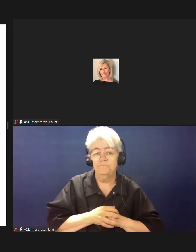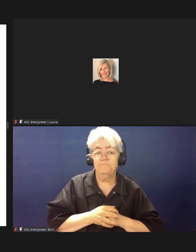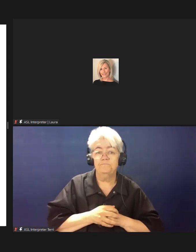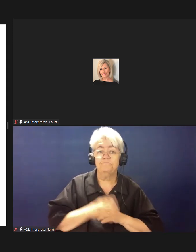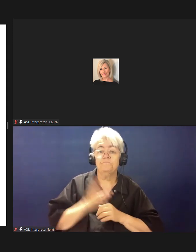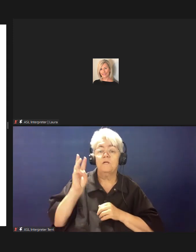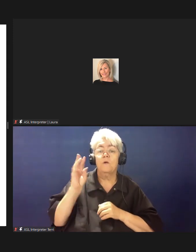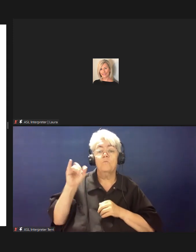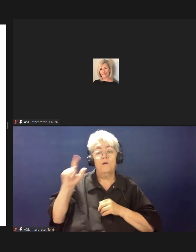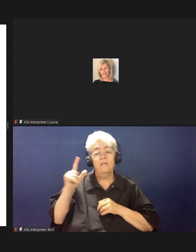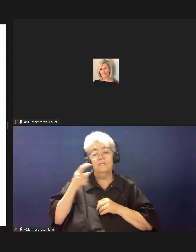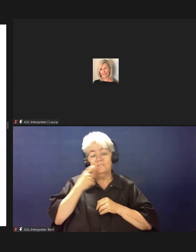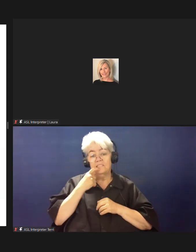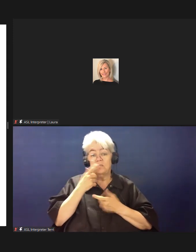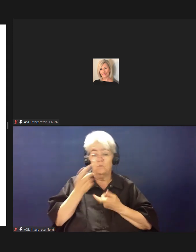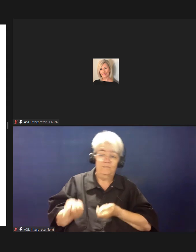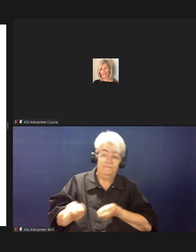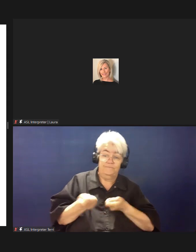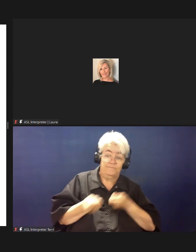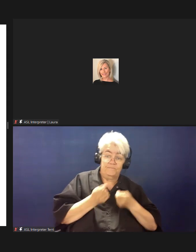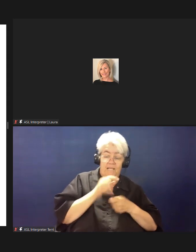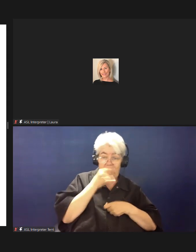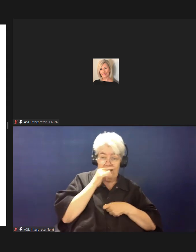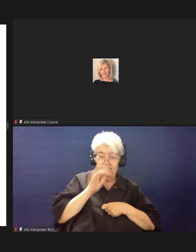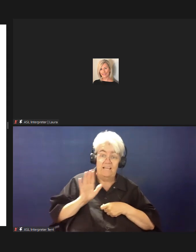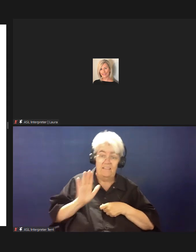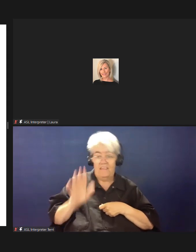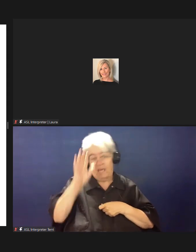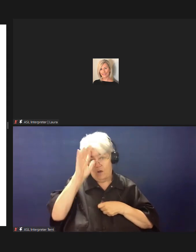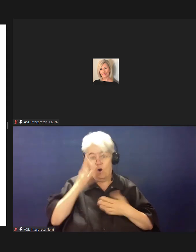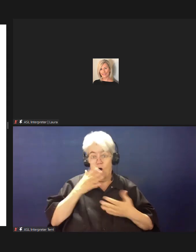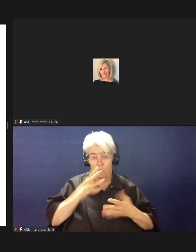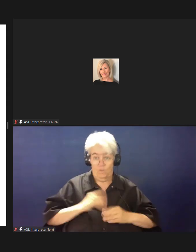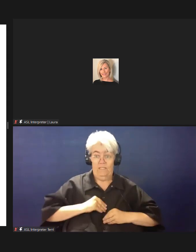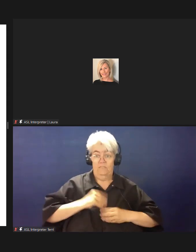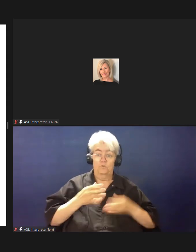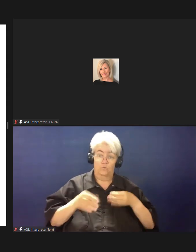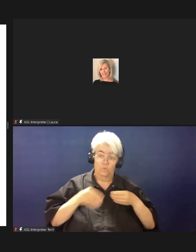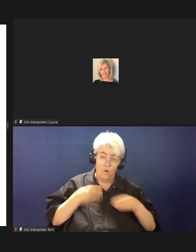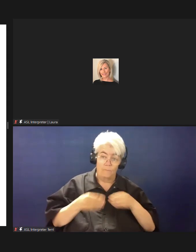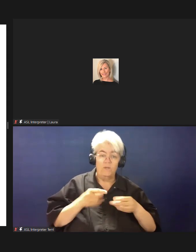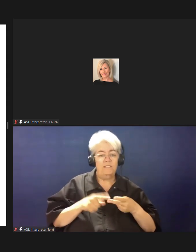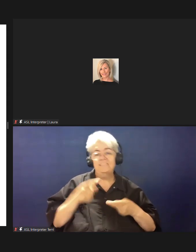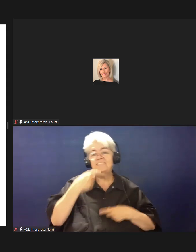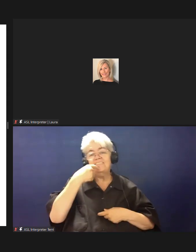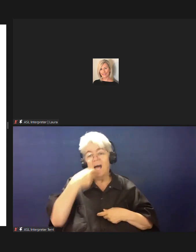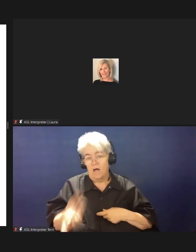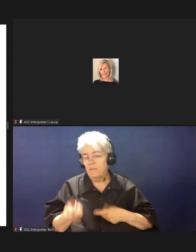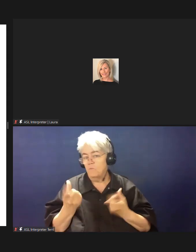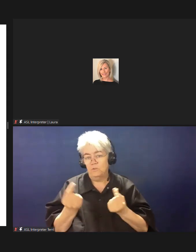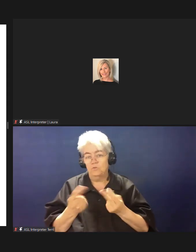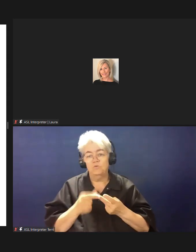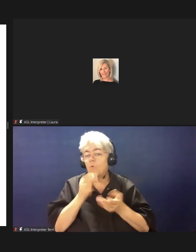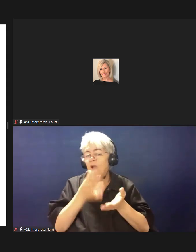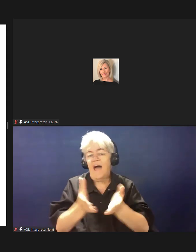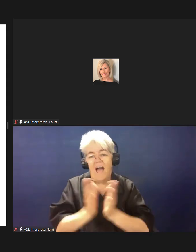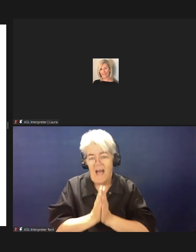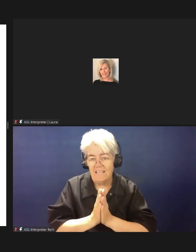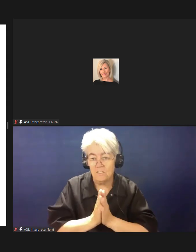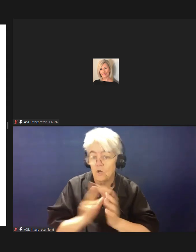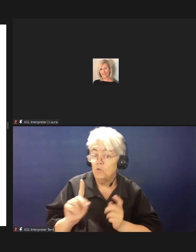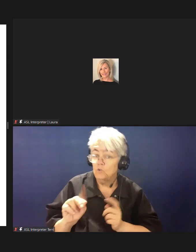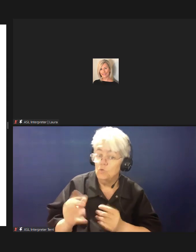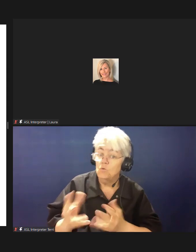eliciting children's cooperation, you still want to tell them what you are doing rather than asking them if they want